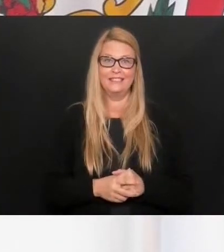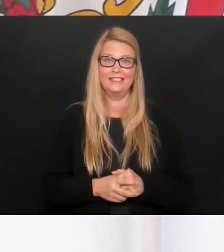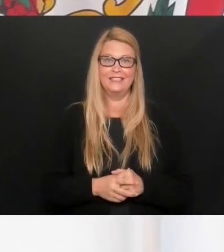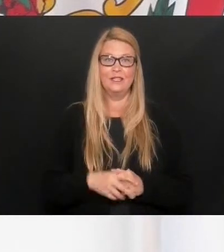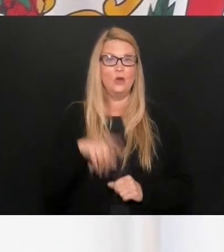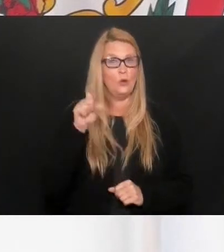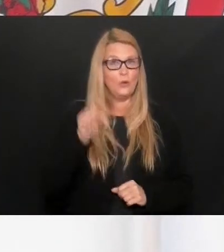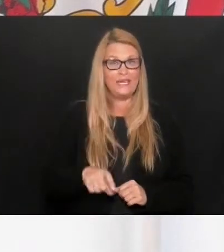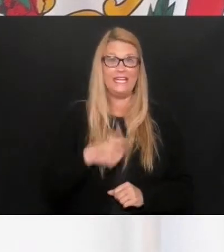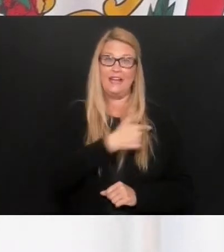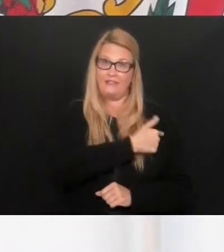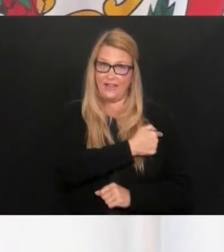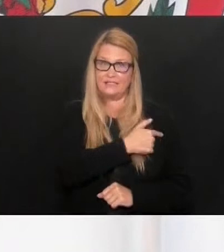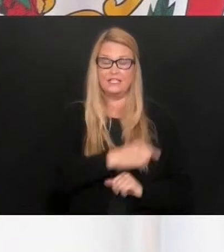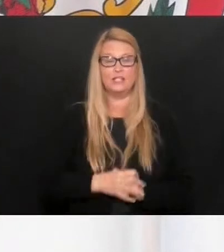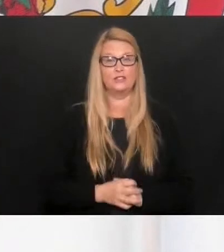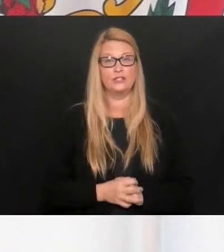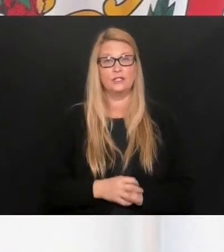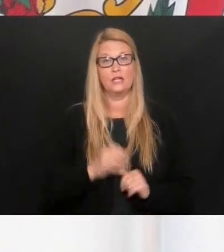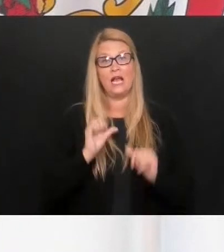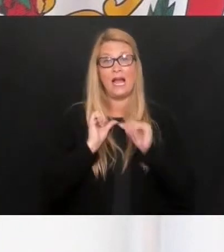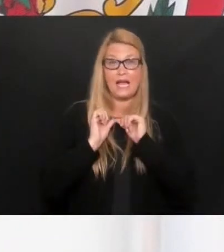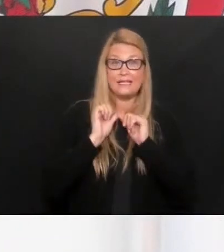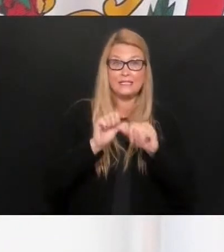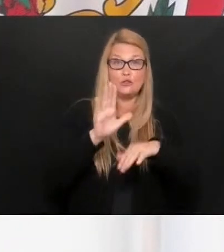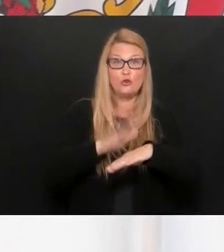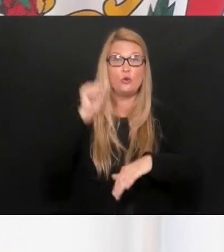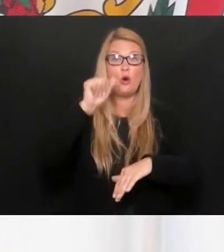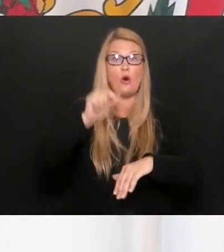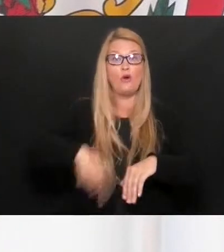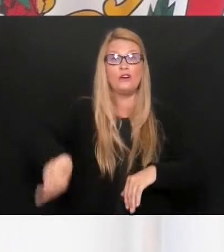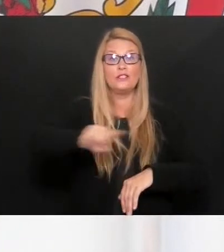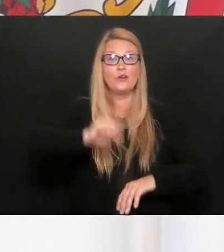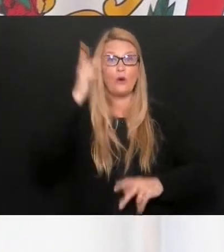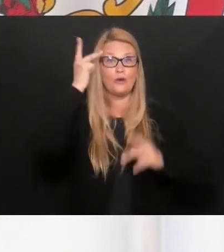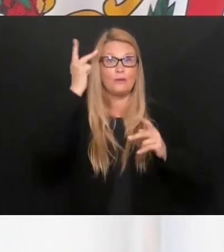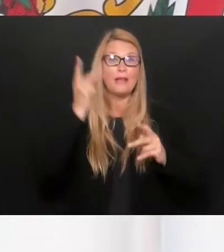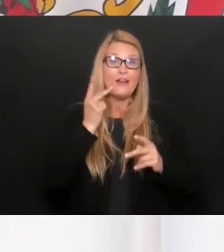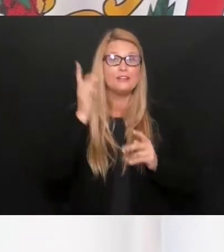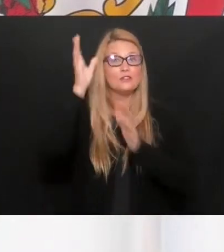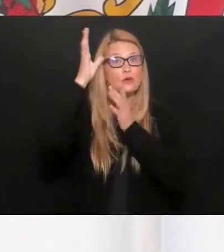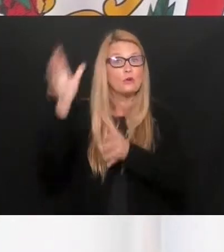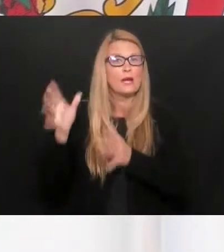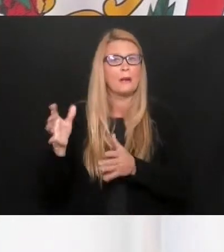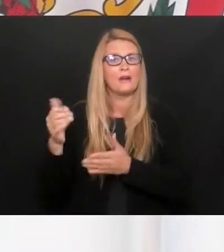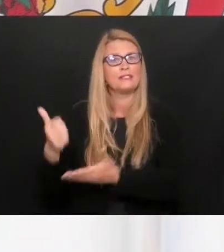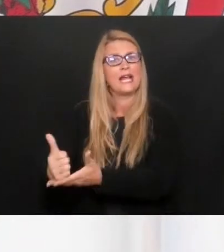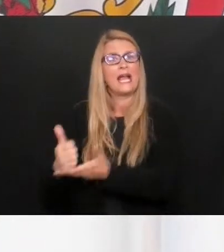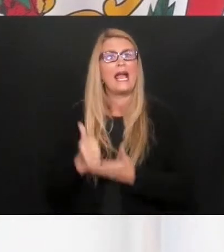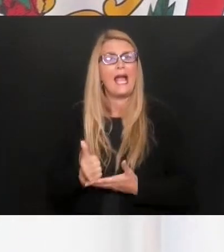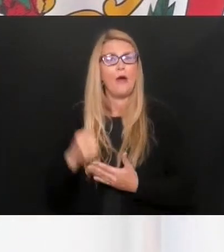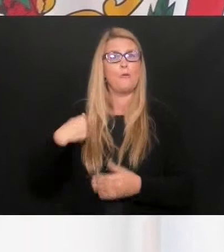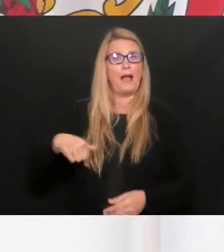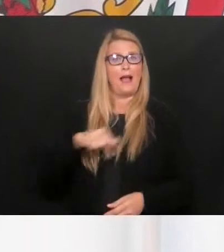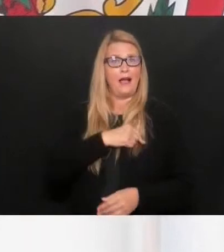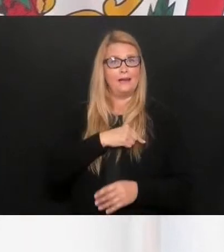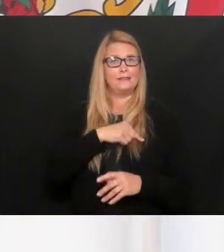you. And I continue to call on the parents and the grandparents to protect yourselves. Help us get those kids